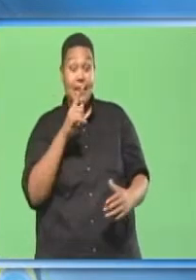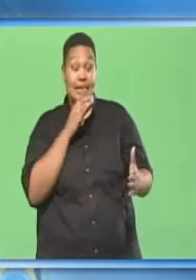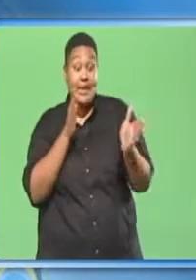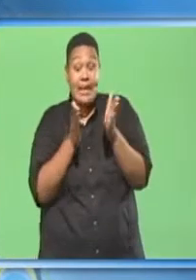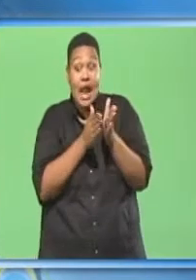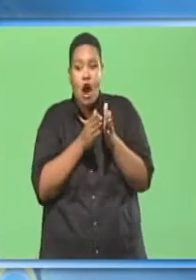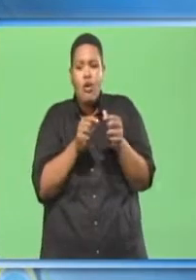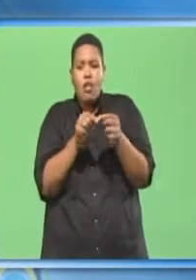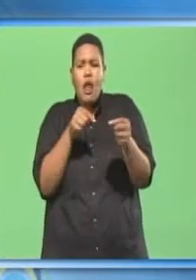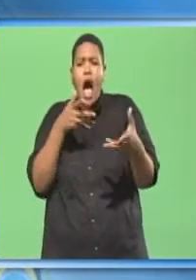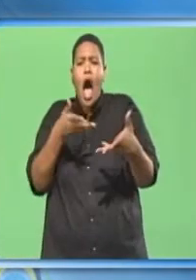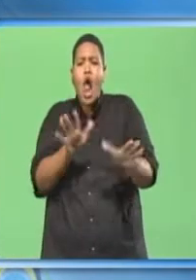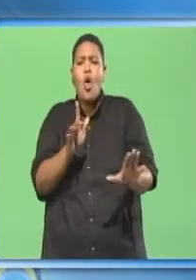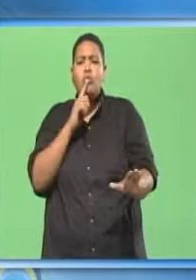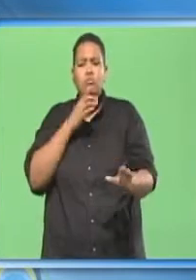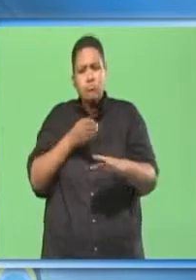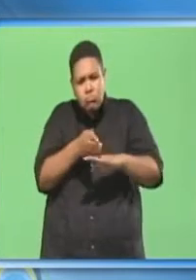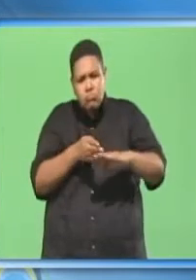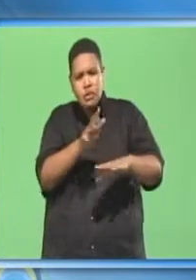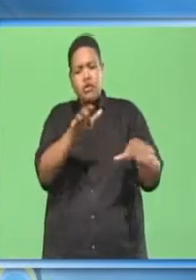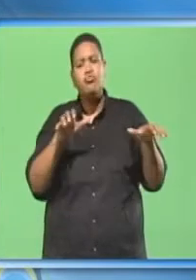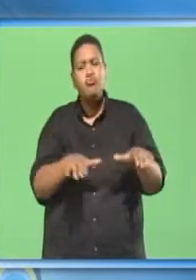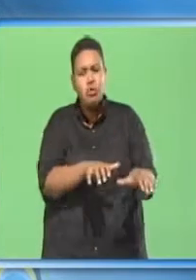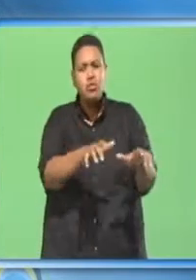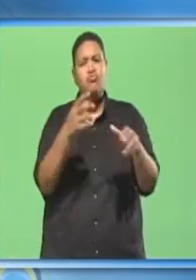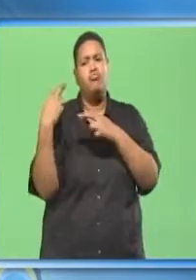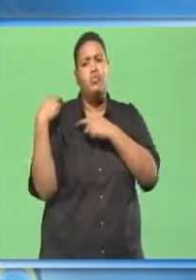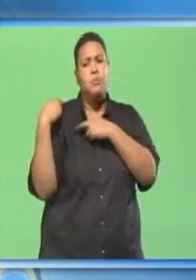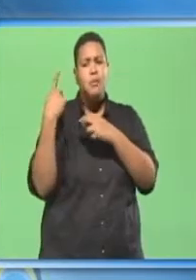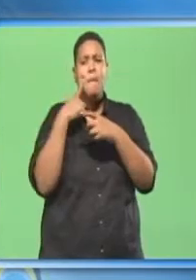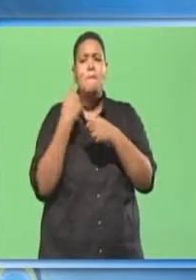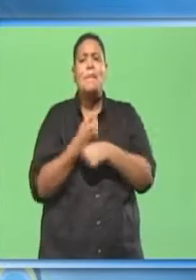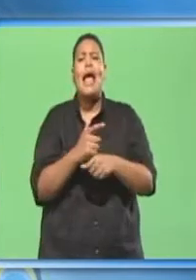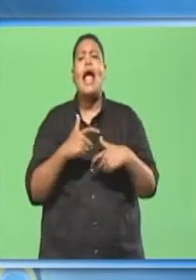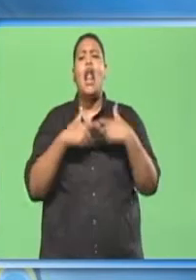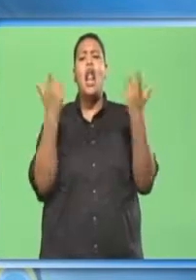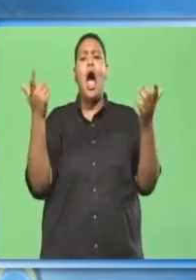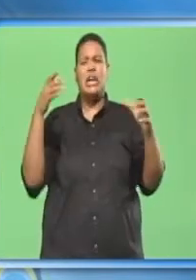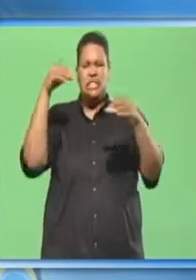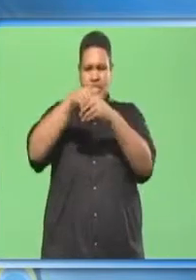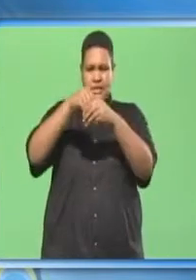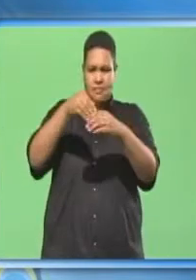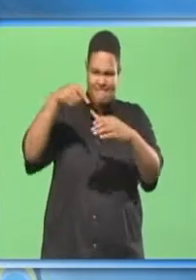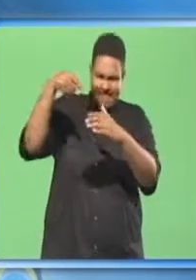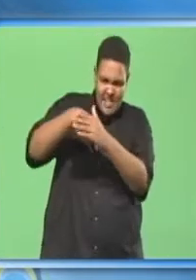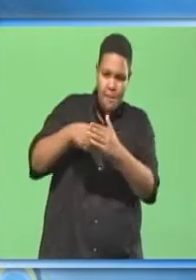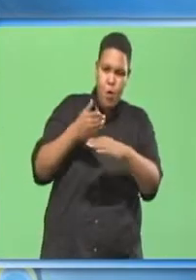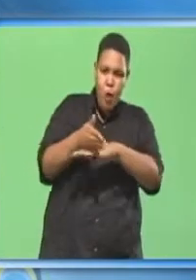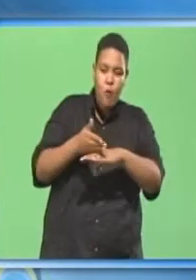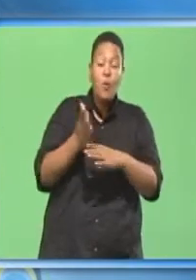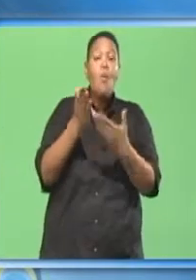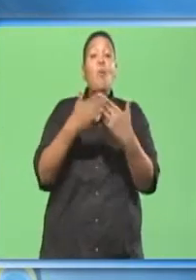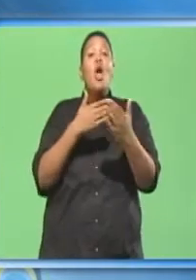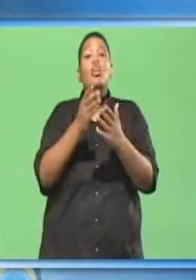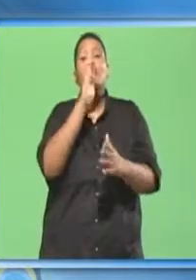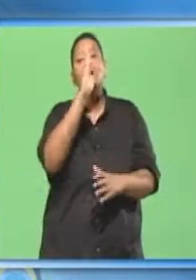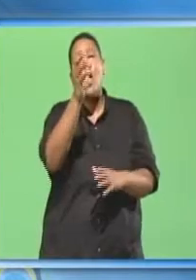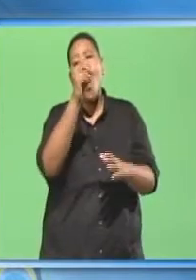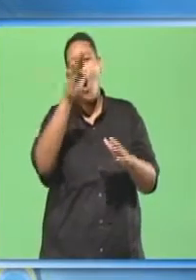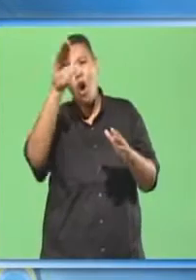blade allows the saw to perform its function of making large internal cuts, whether these are straight or